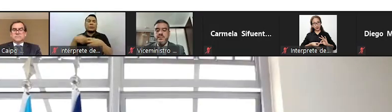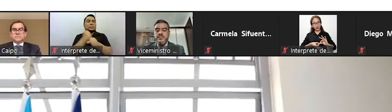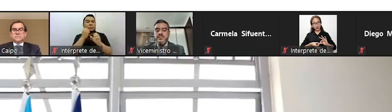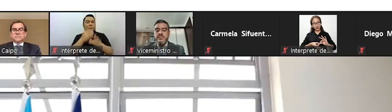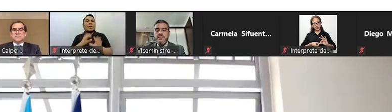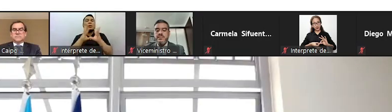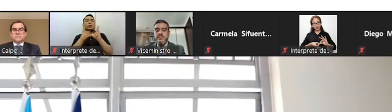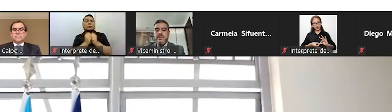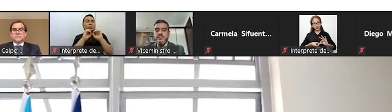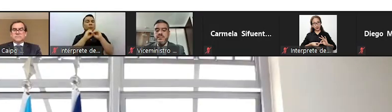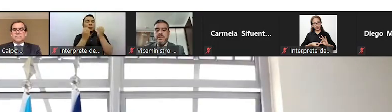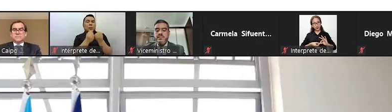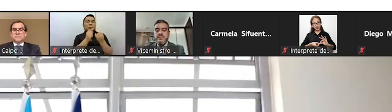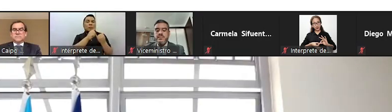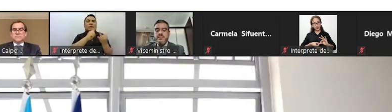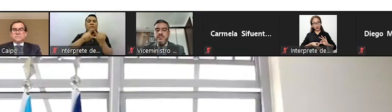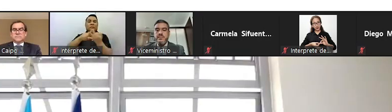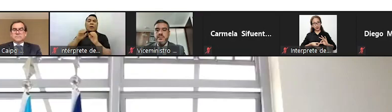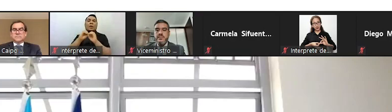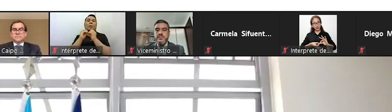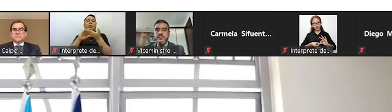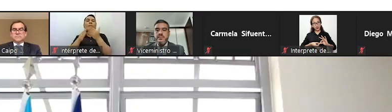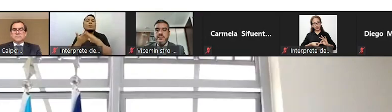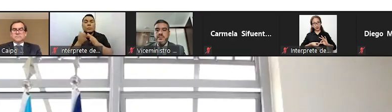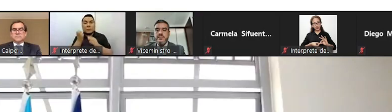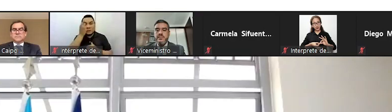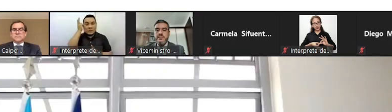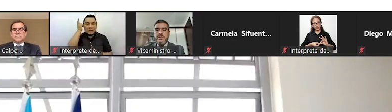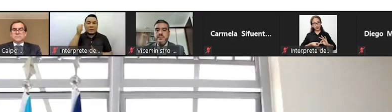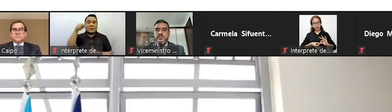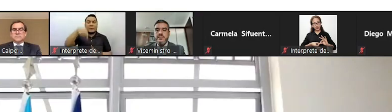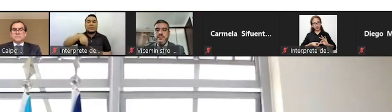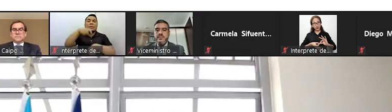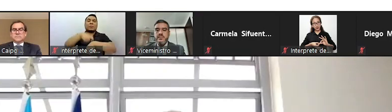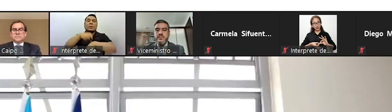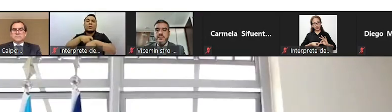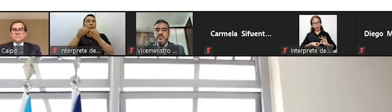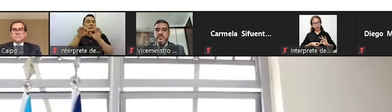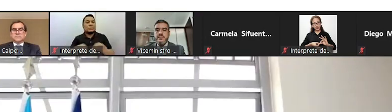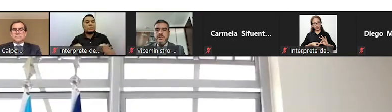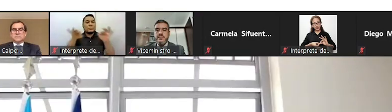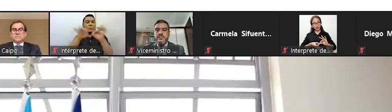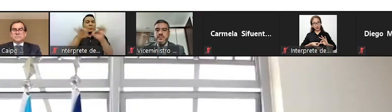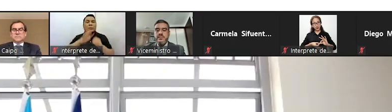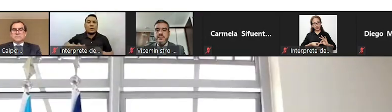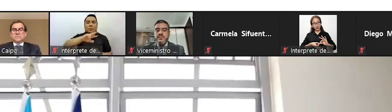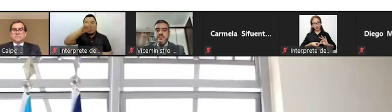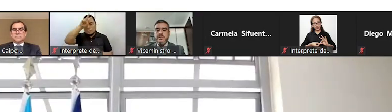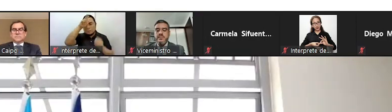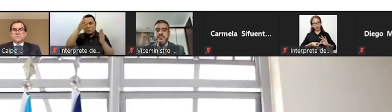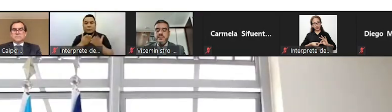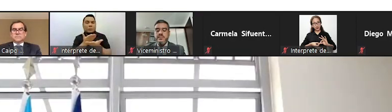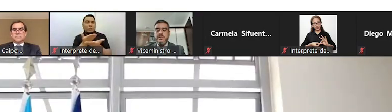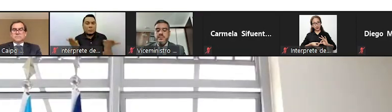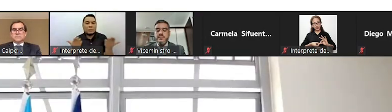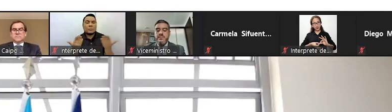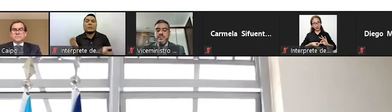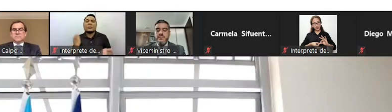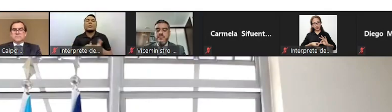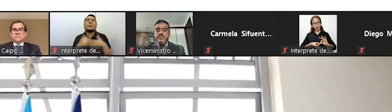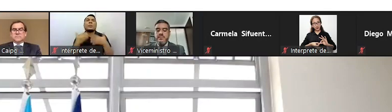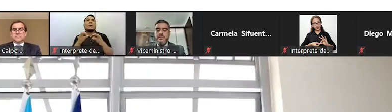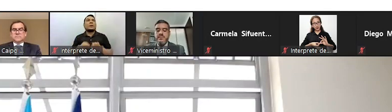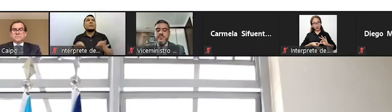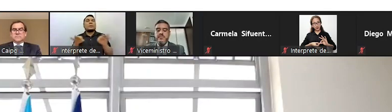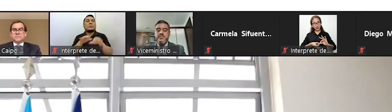organizations and working organizations and civil societies and indigenous people this is a historic moment for peruvians